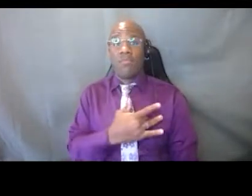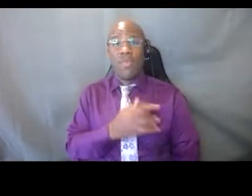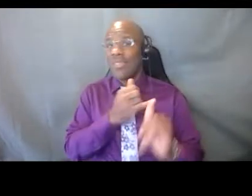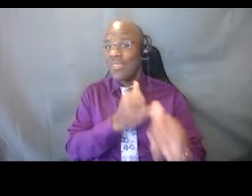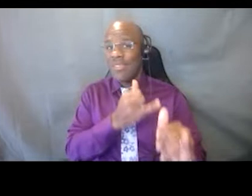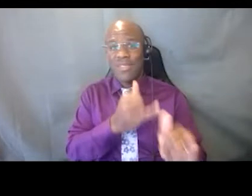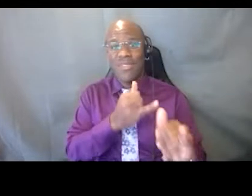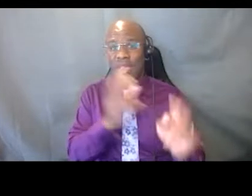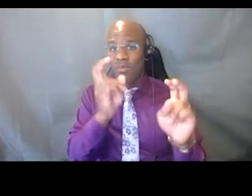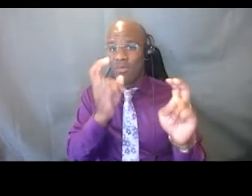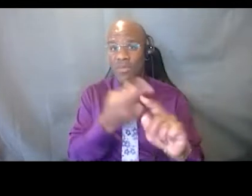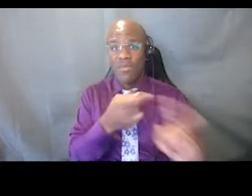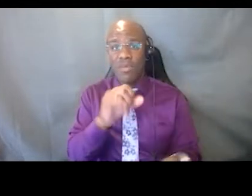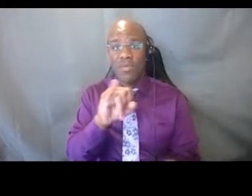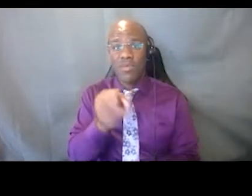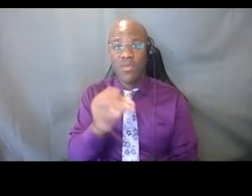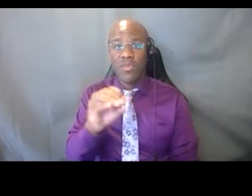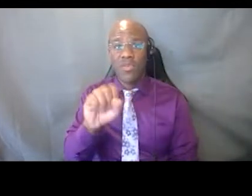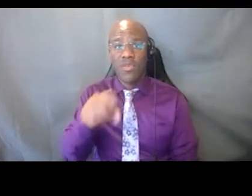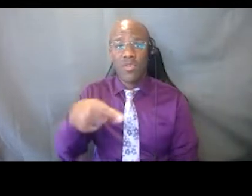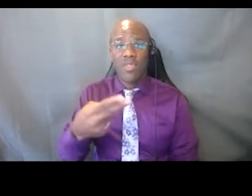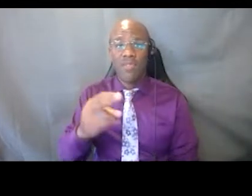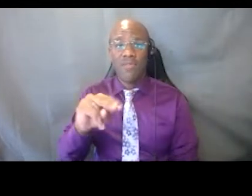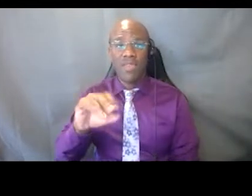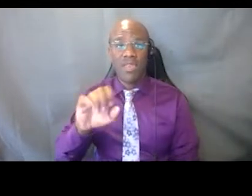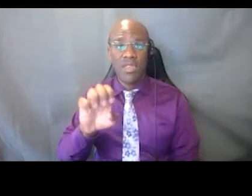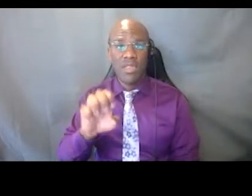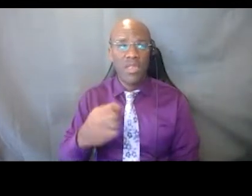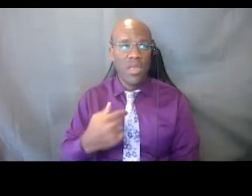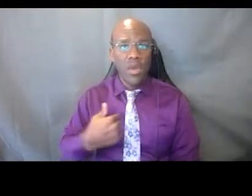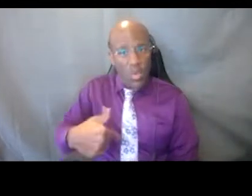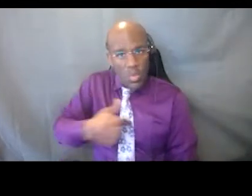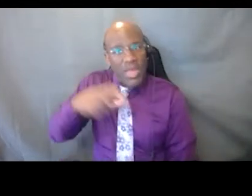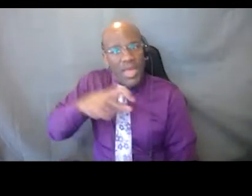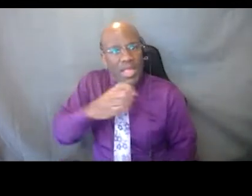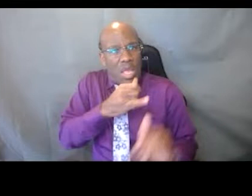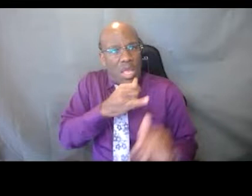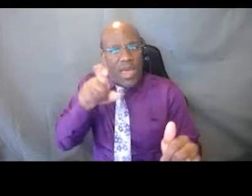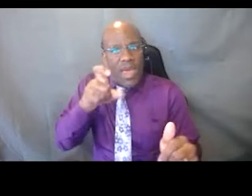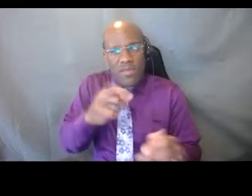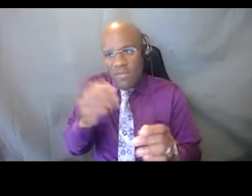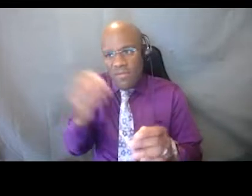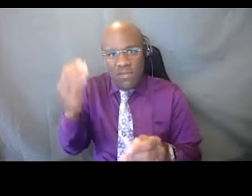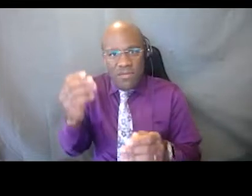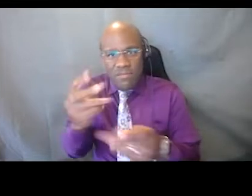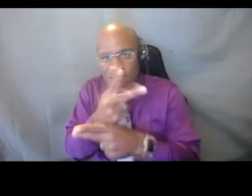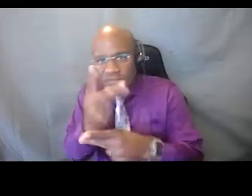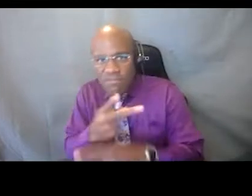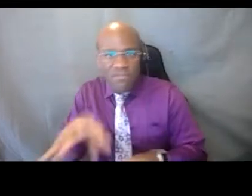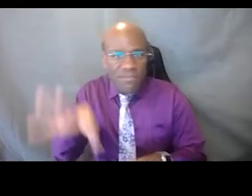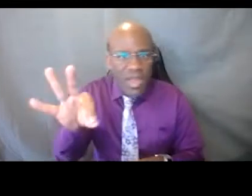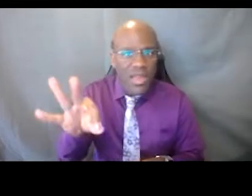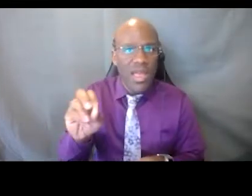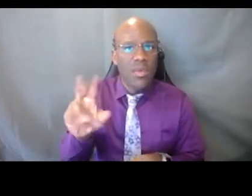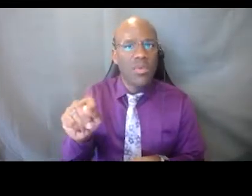because we had to find out what it was on our own. We had to figure that out. And I know for me in starting that, and I know Dr. Morgan is the